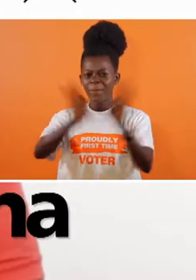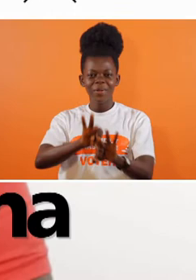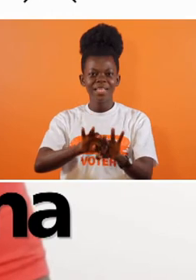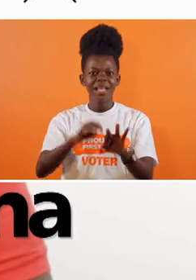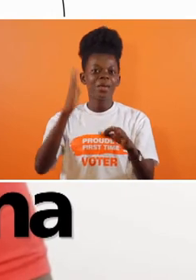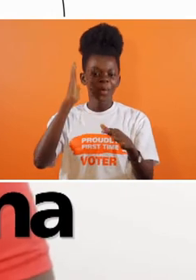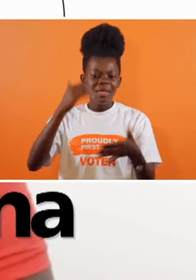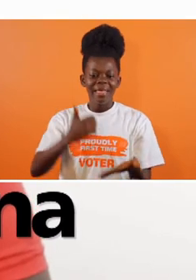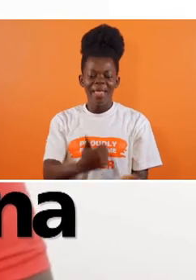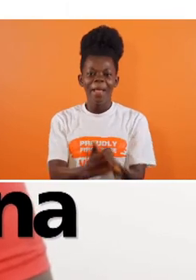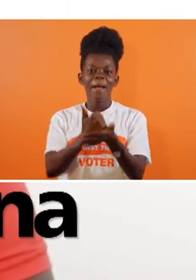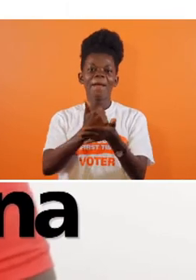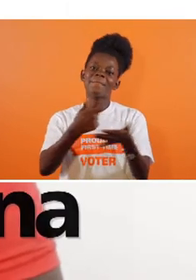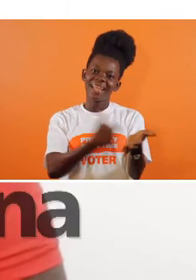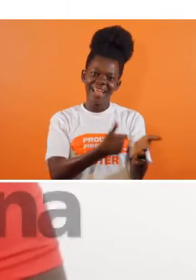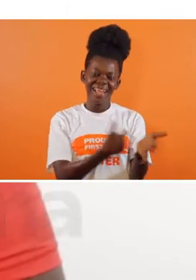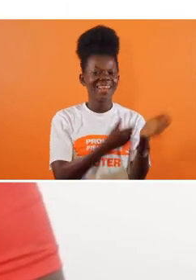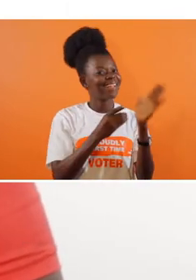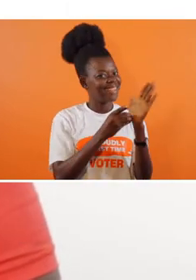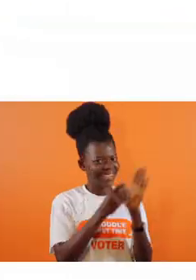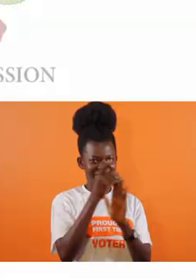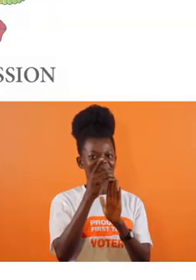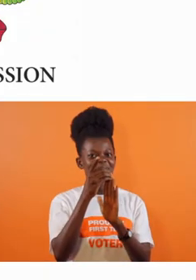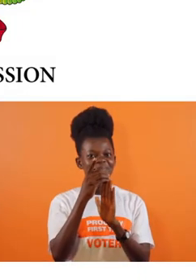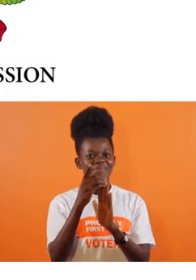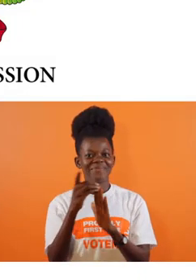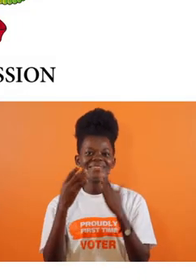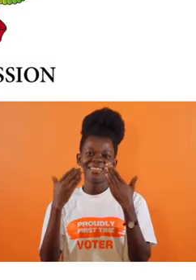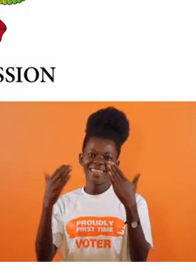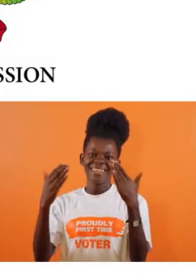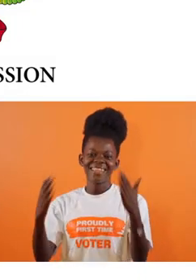be ma Ghana akonkan. And Kai Boy,